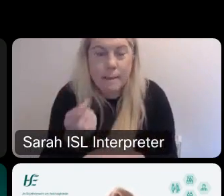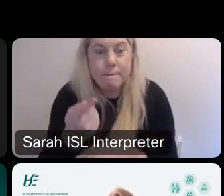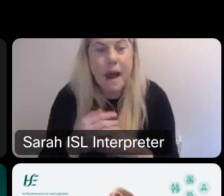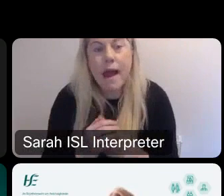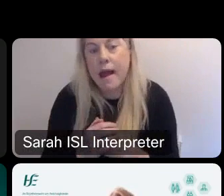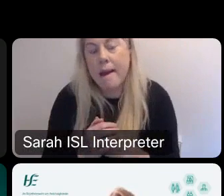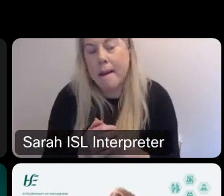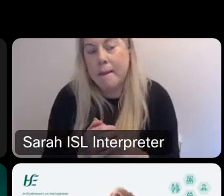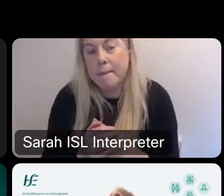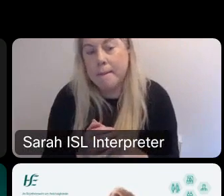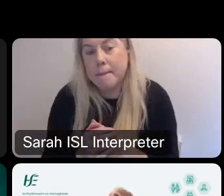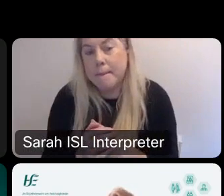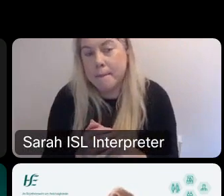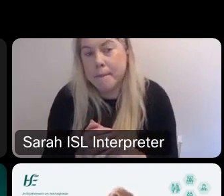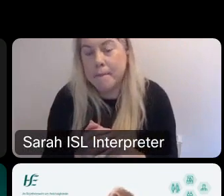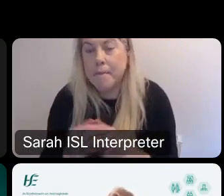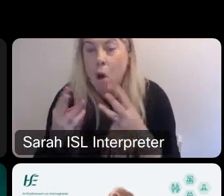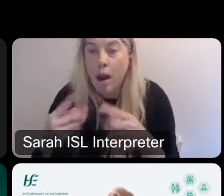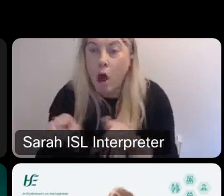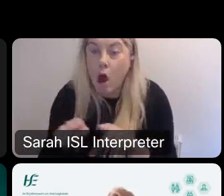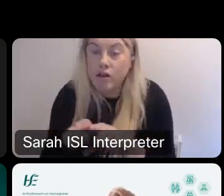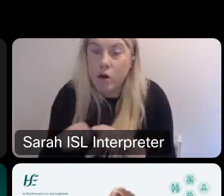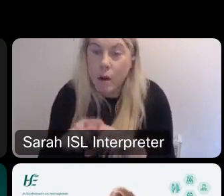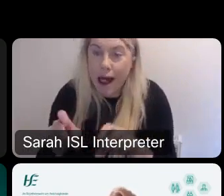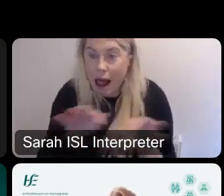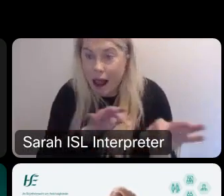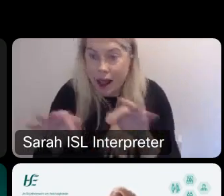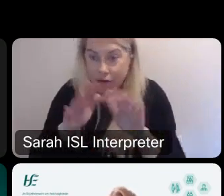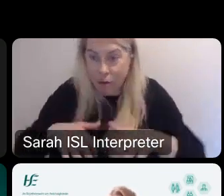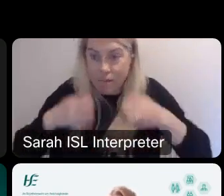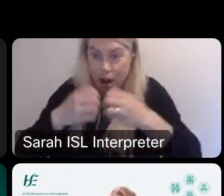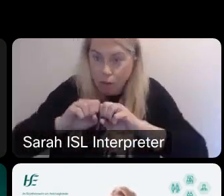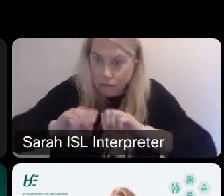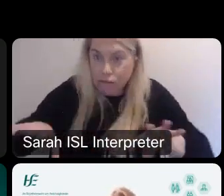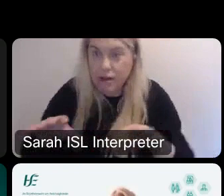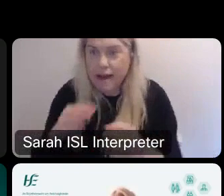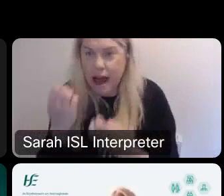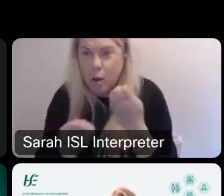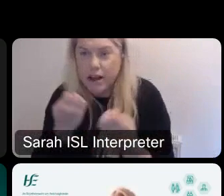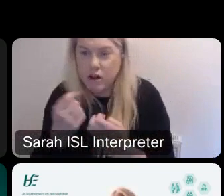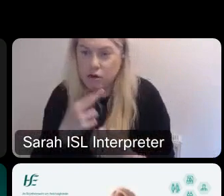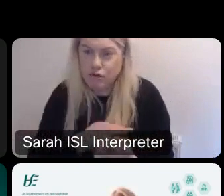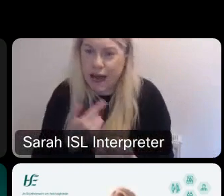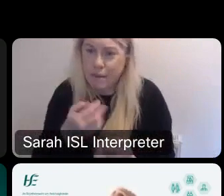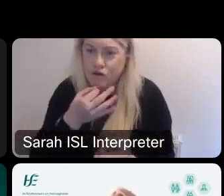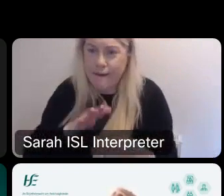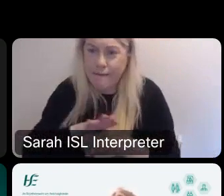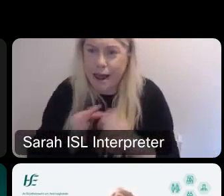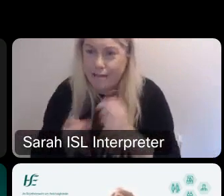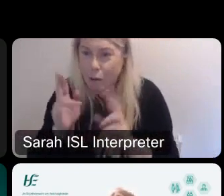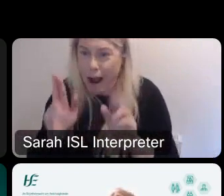as ever sending an evaluation following this session today, and we'll be ever so grateful for